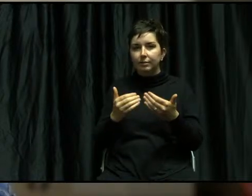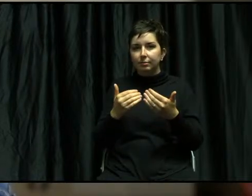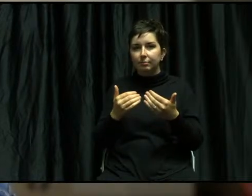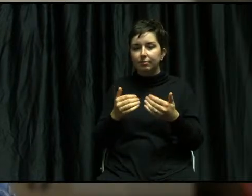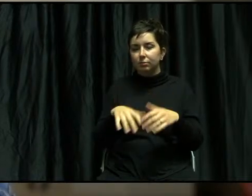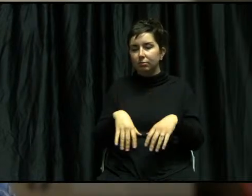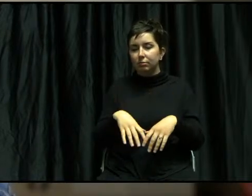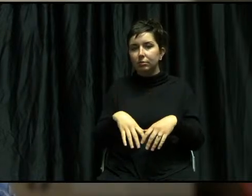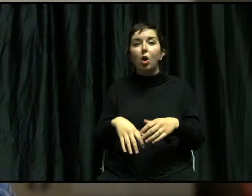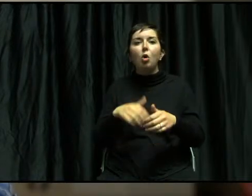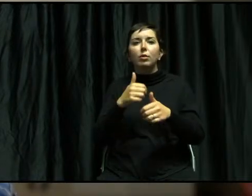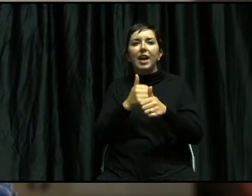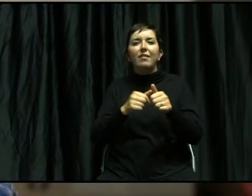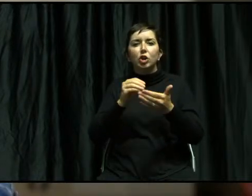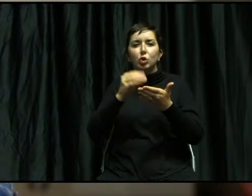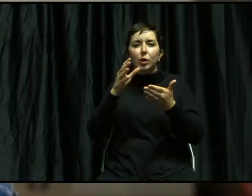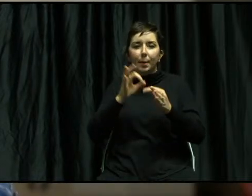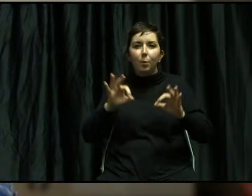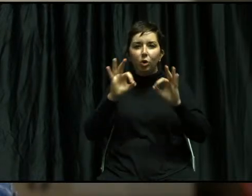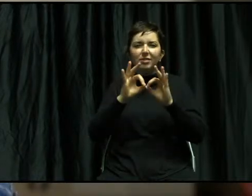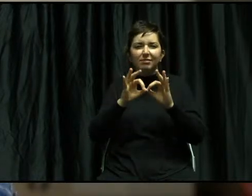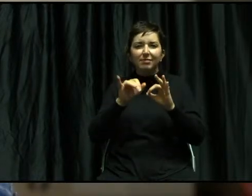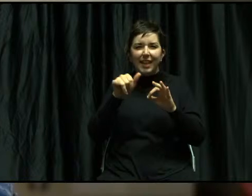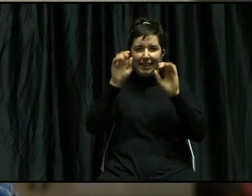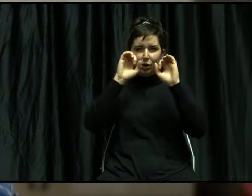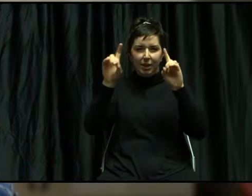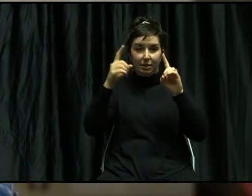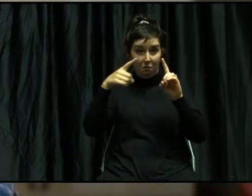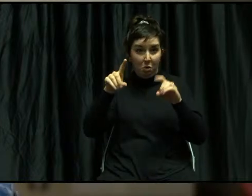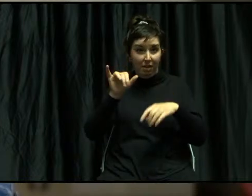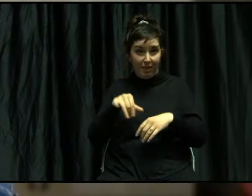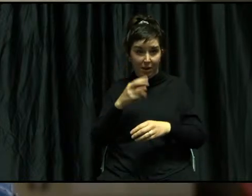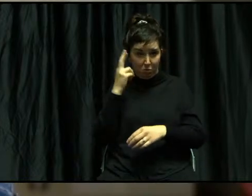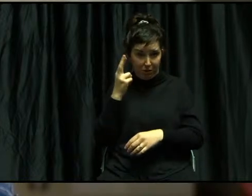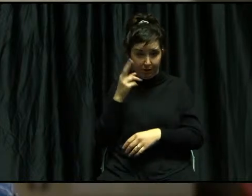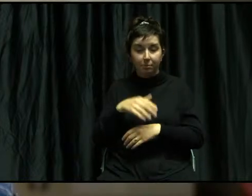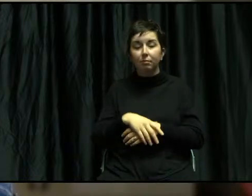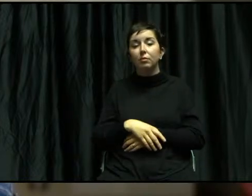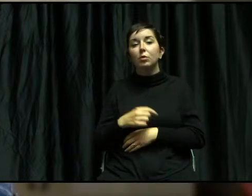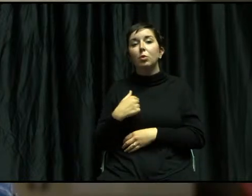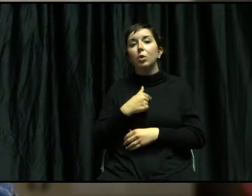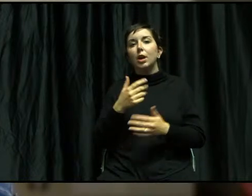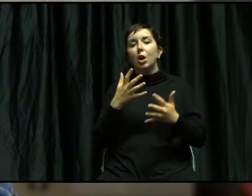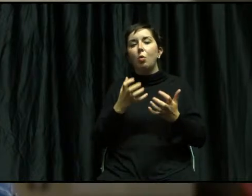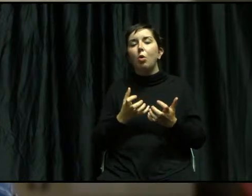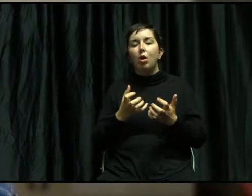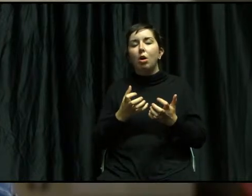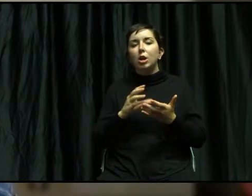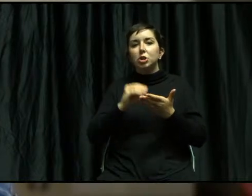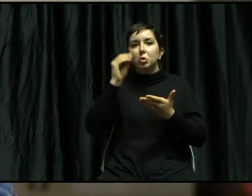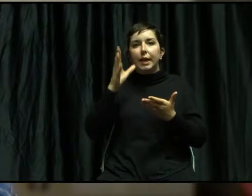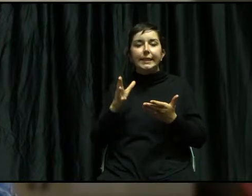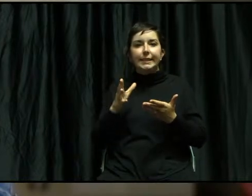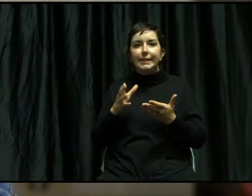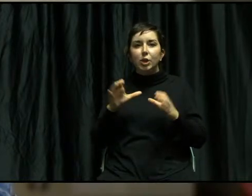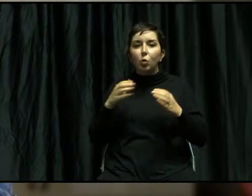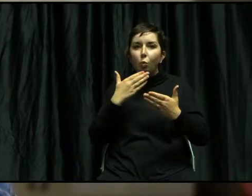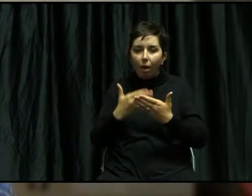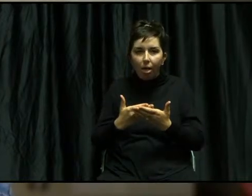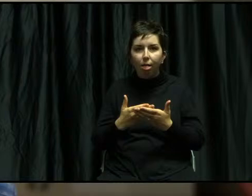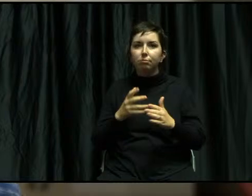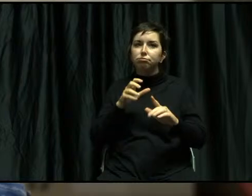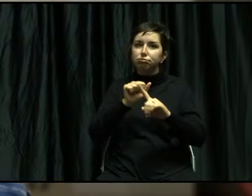have education for. And we want students to do well. We want them to